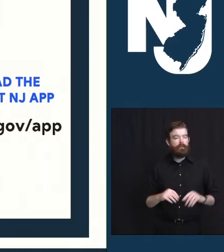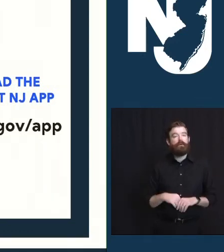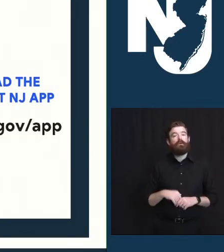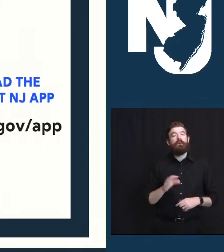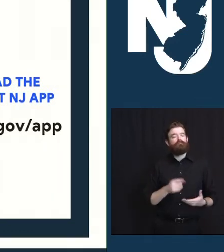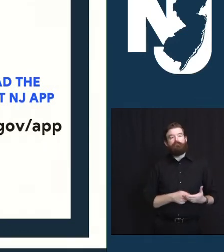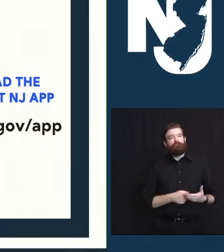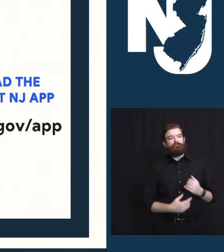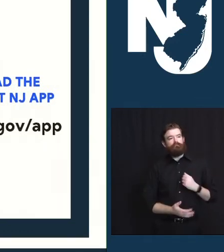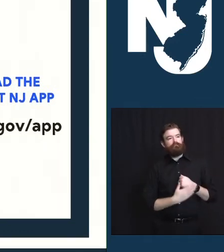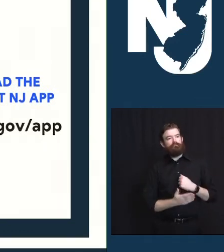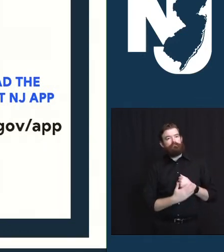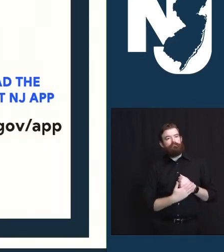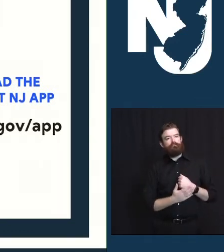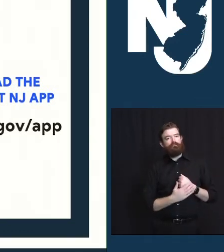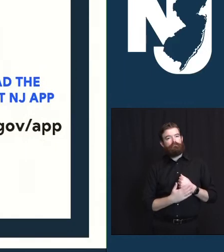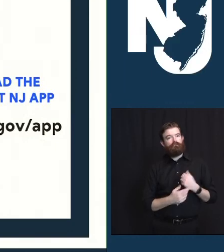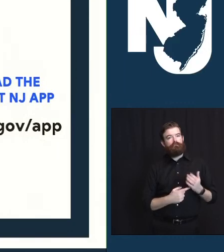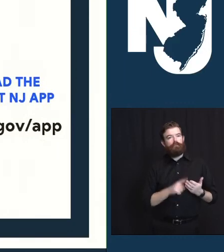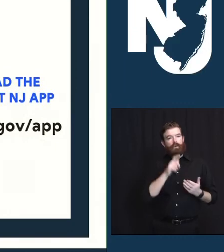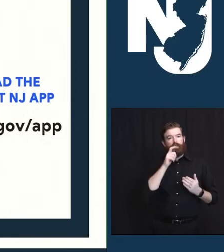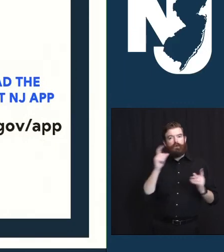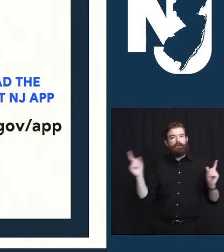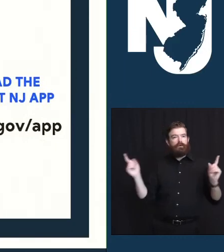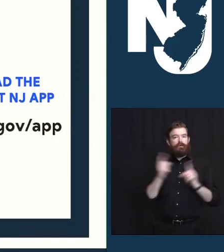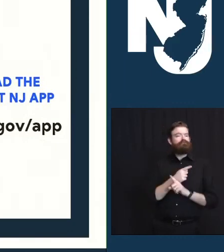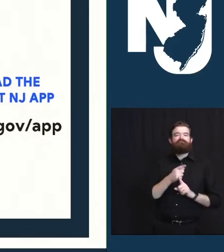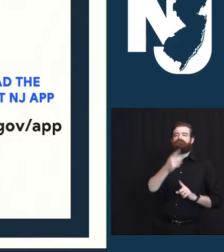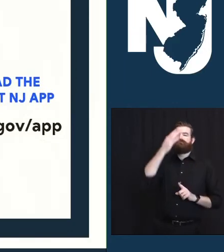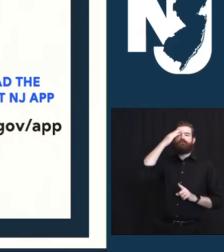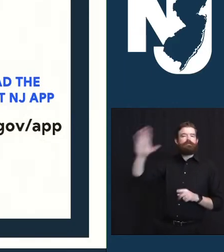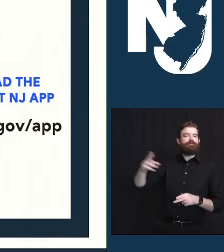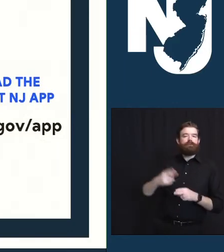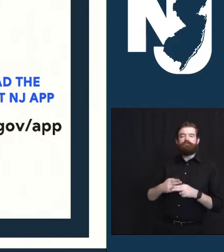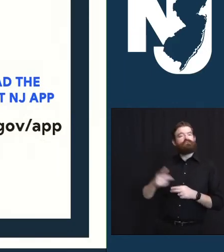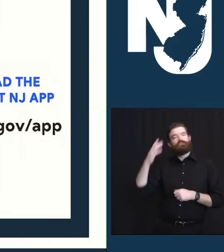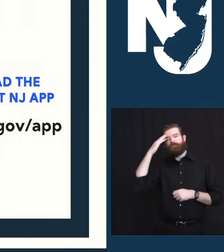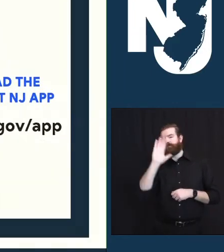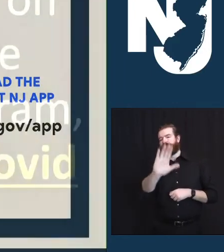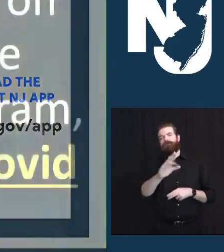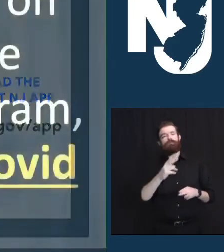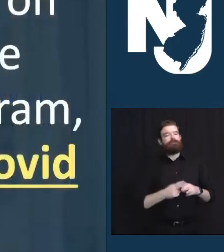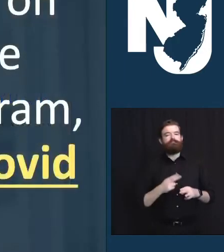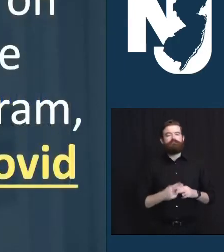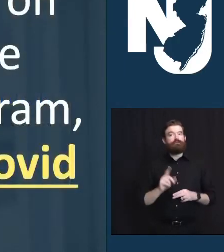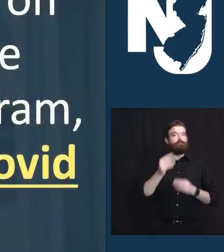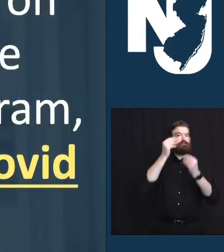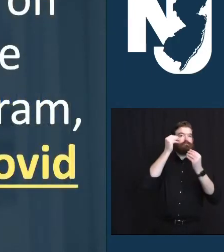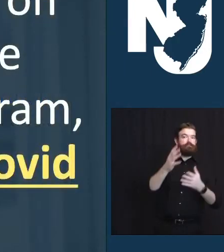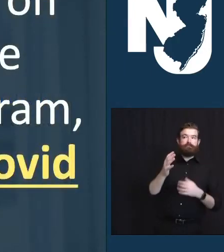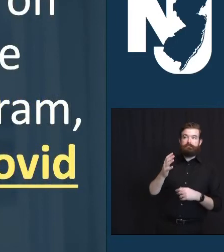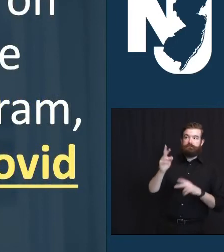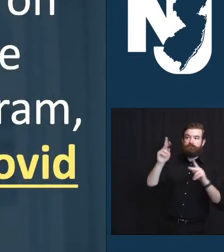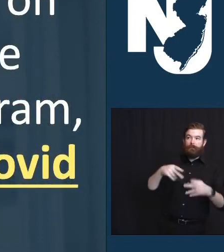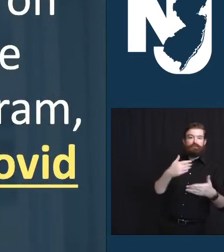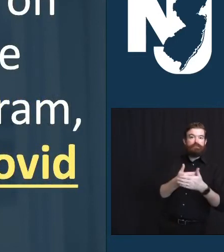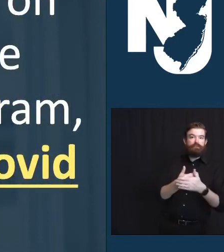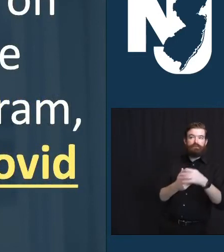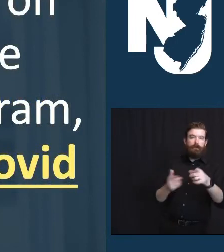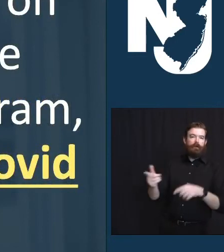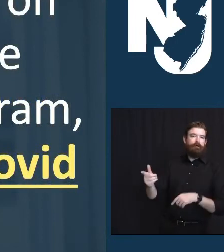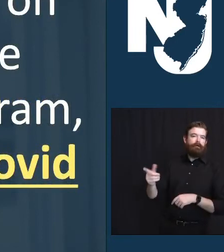you'll never know who it was you were near, and they won't know that they're notifying you either. Switching gears, on Friday, we told you about the